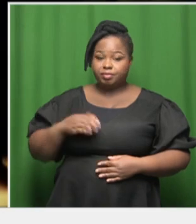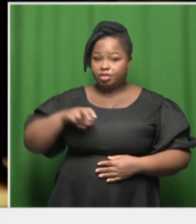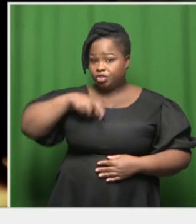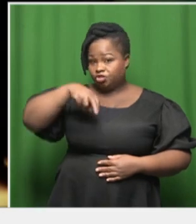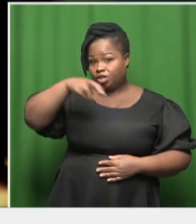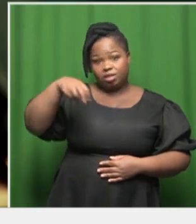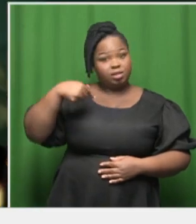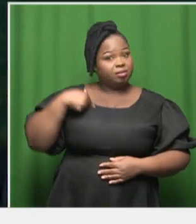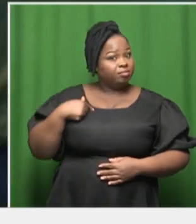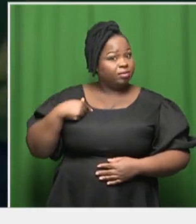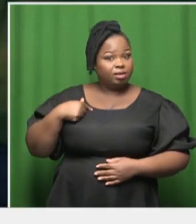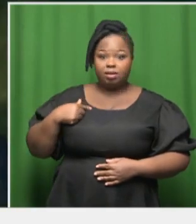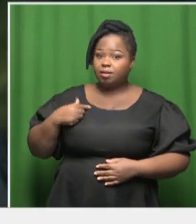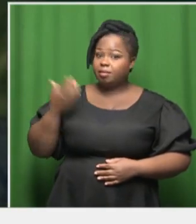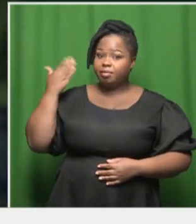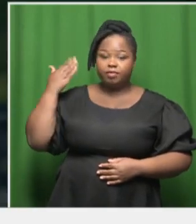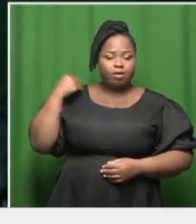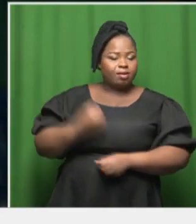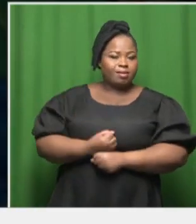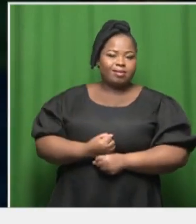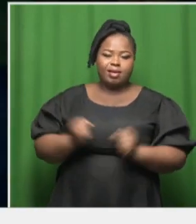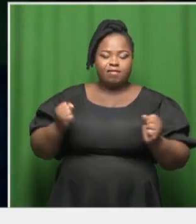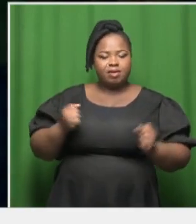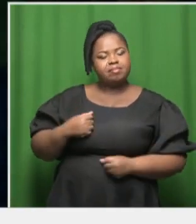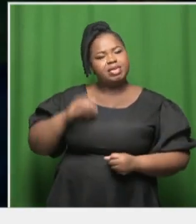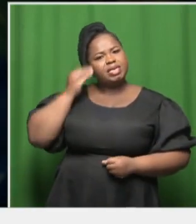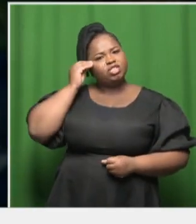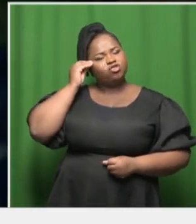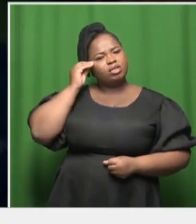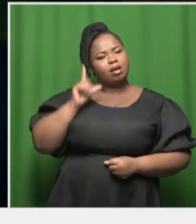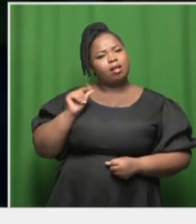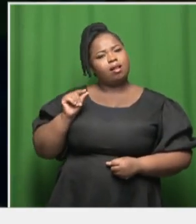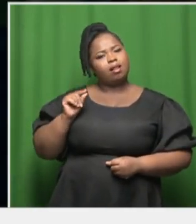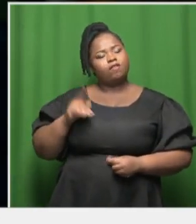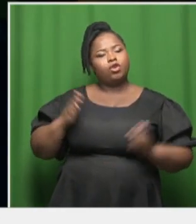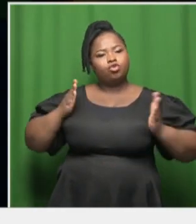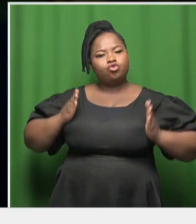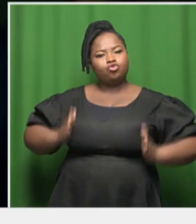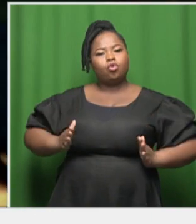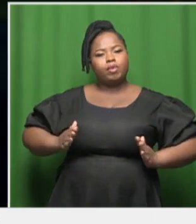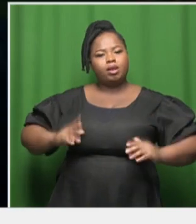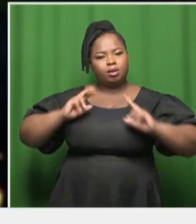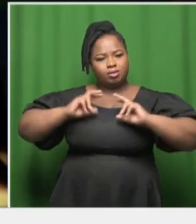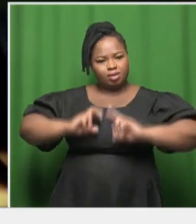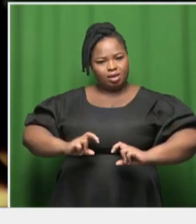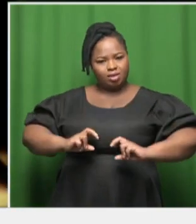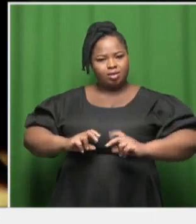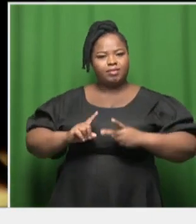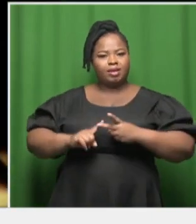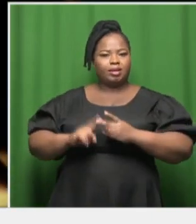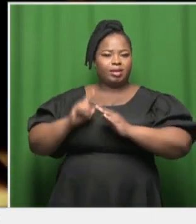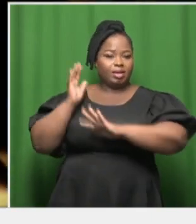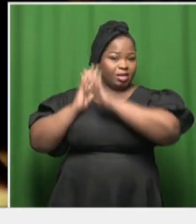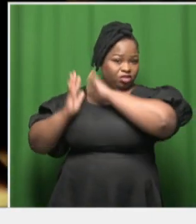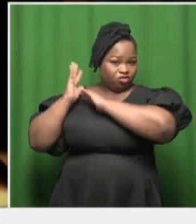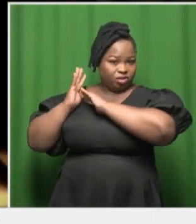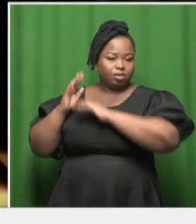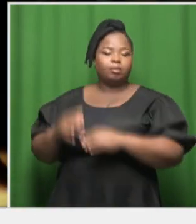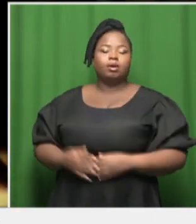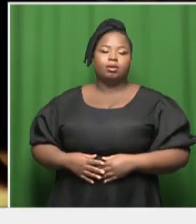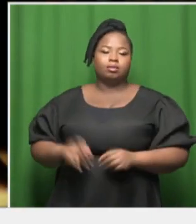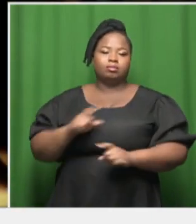certainly have not been on before. I have a very keen interest in archaeology and history and the